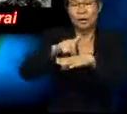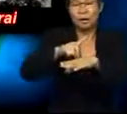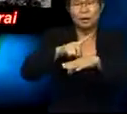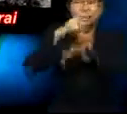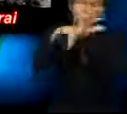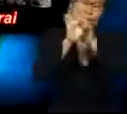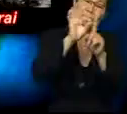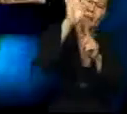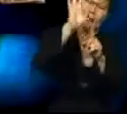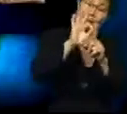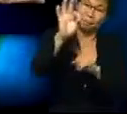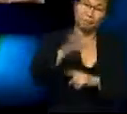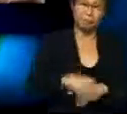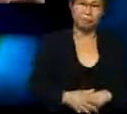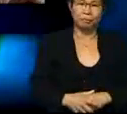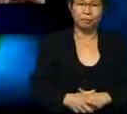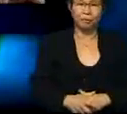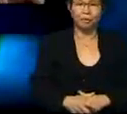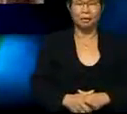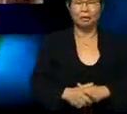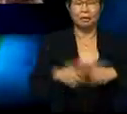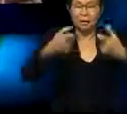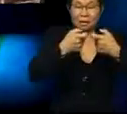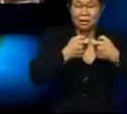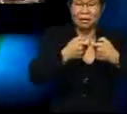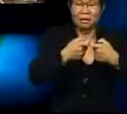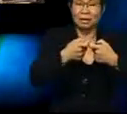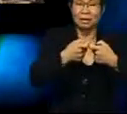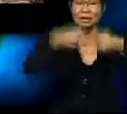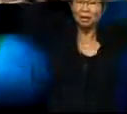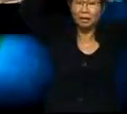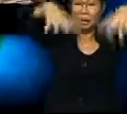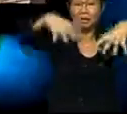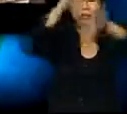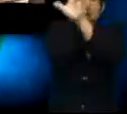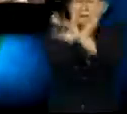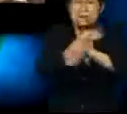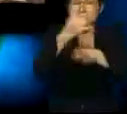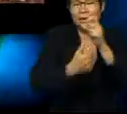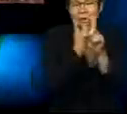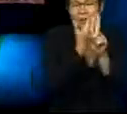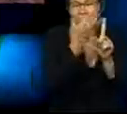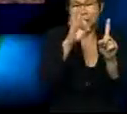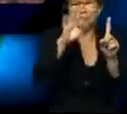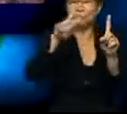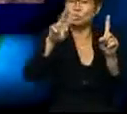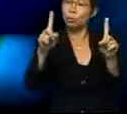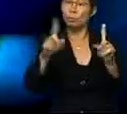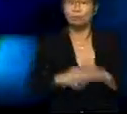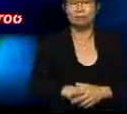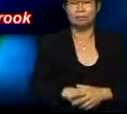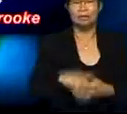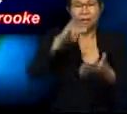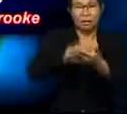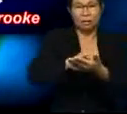of Penang. Electricity lighted up Sarawak in 1921,